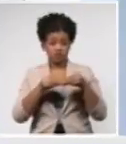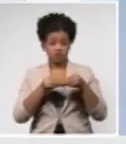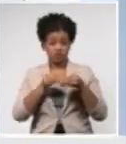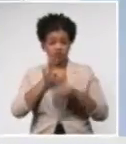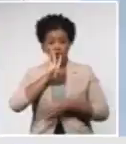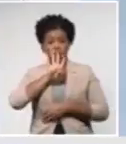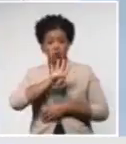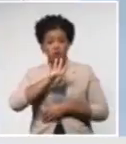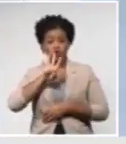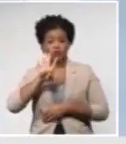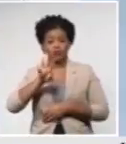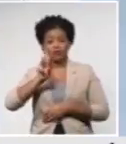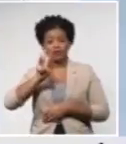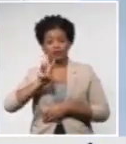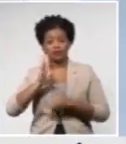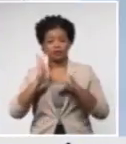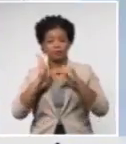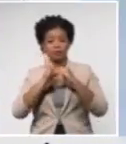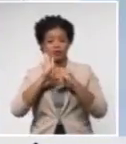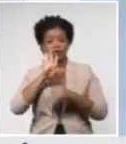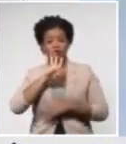And with